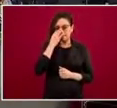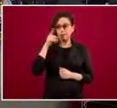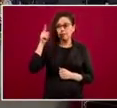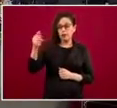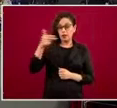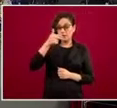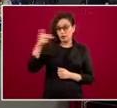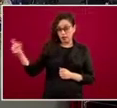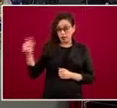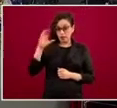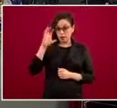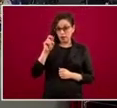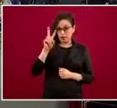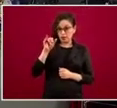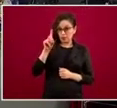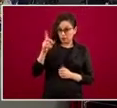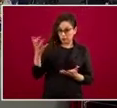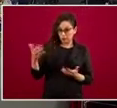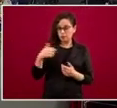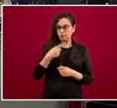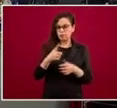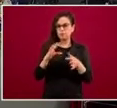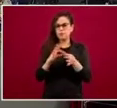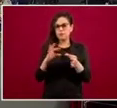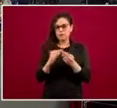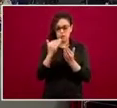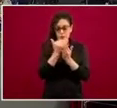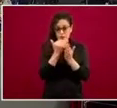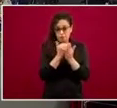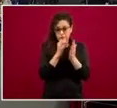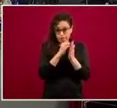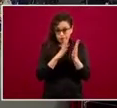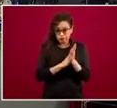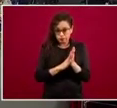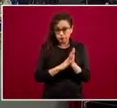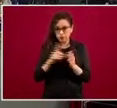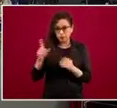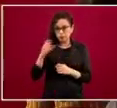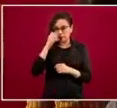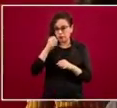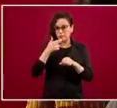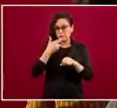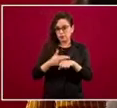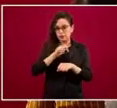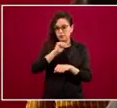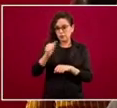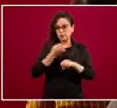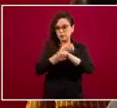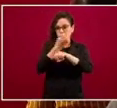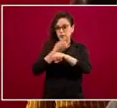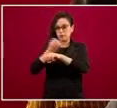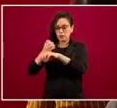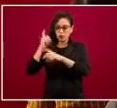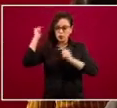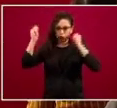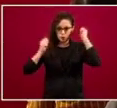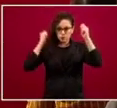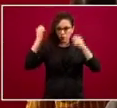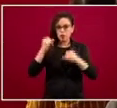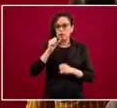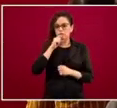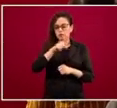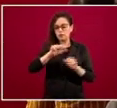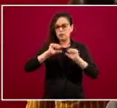I gave you incorrect information, so I won't for now. I can tell you that the protocol defines that the